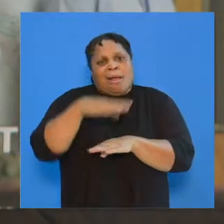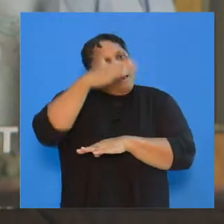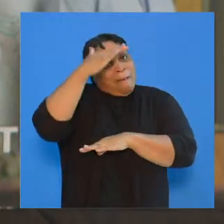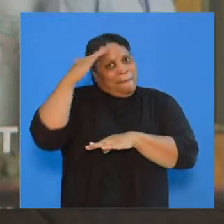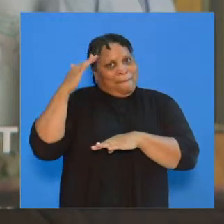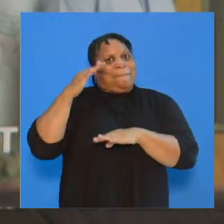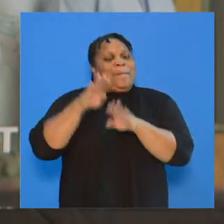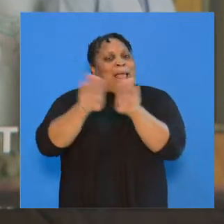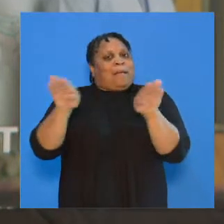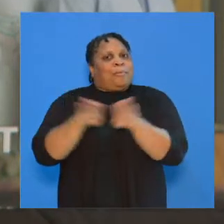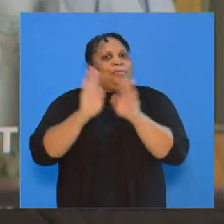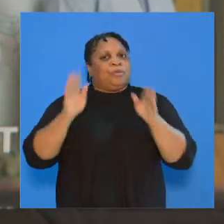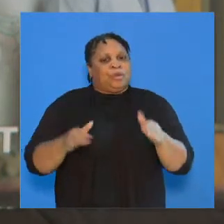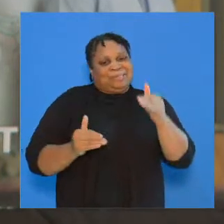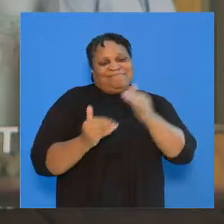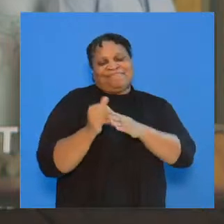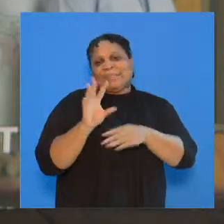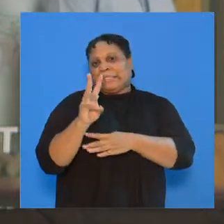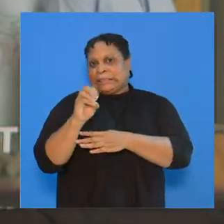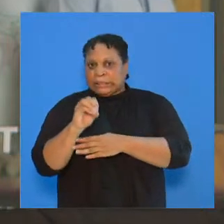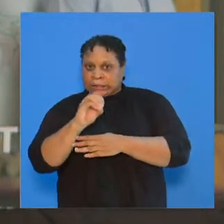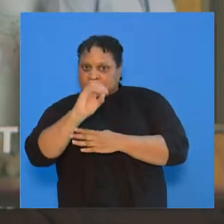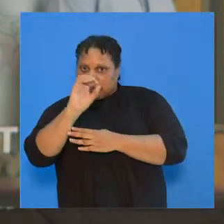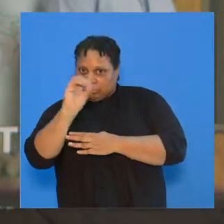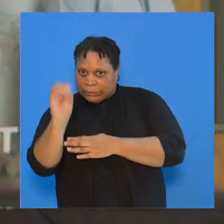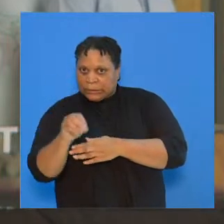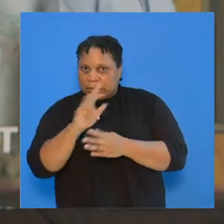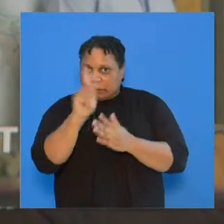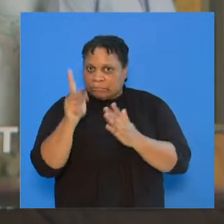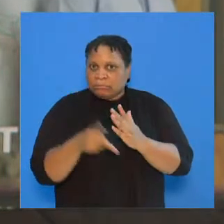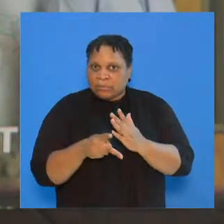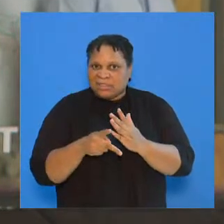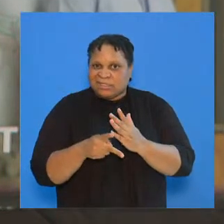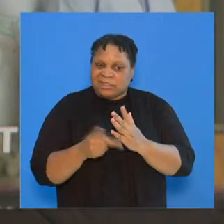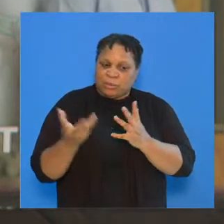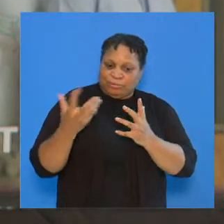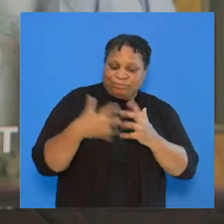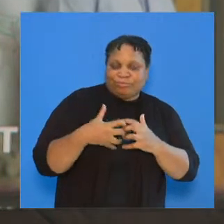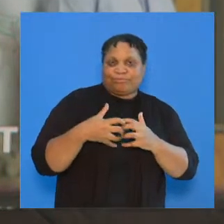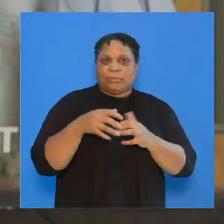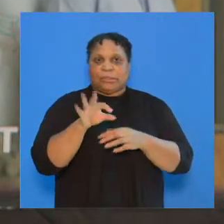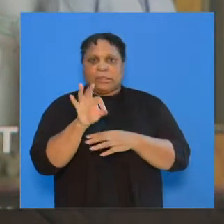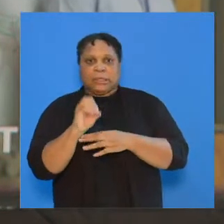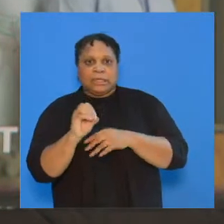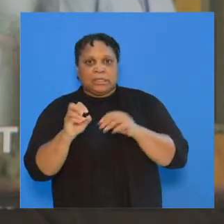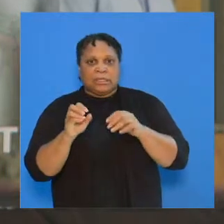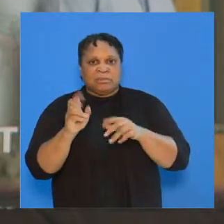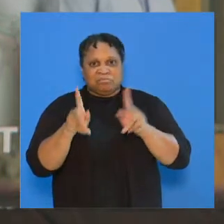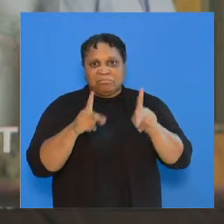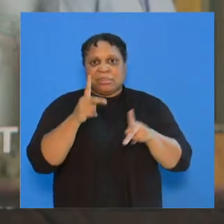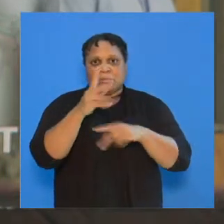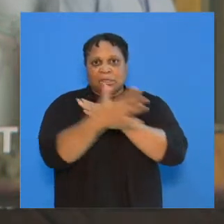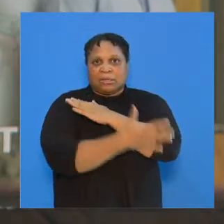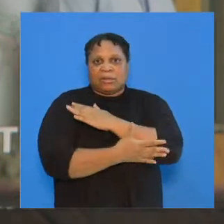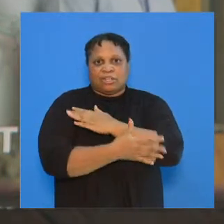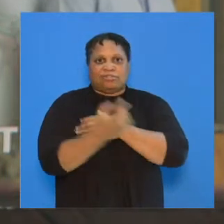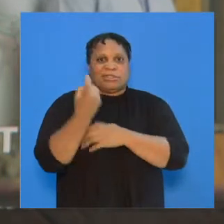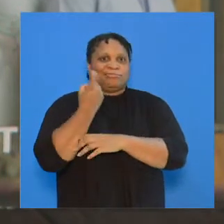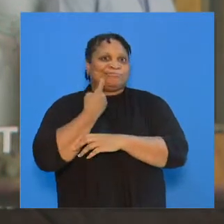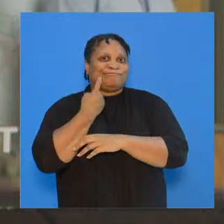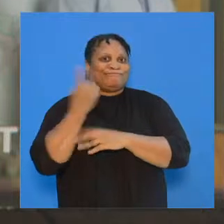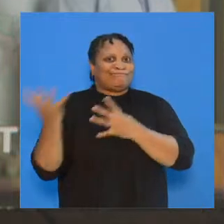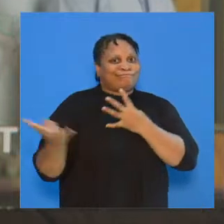Bermudians make up about 60% of the population, we comprise over 90% of the people in the country currently behind